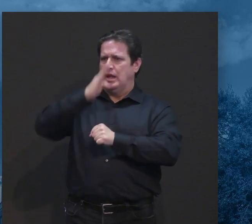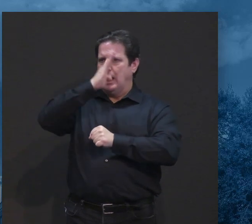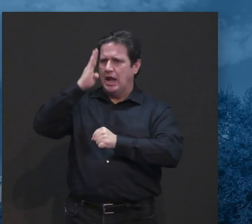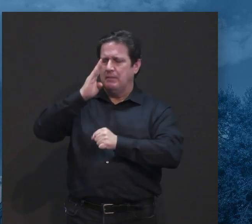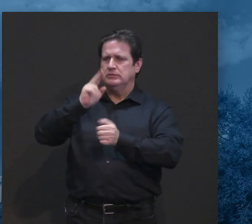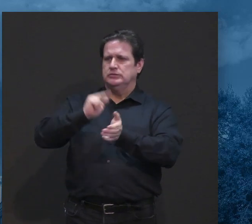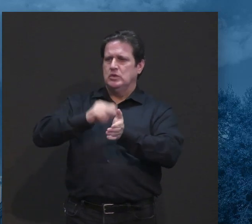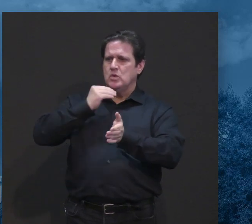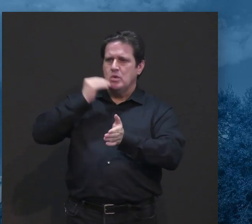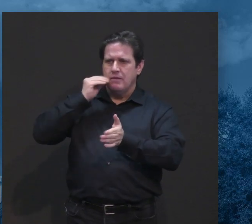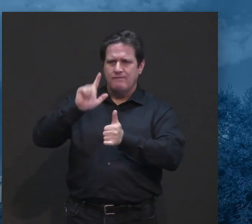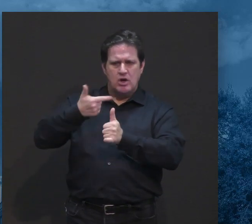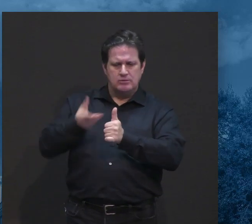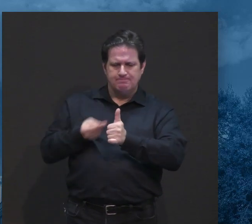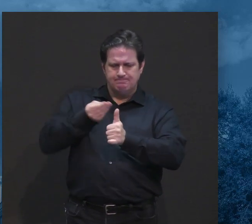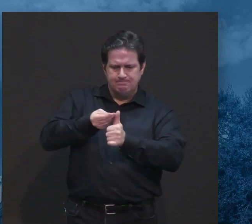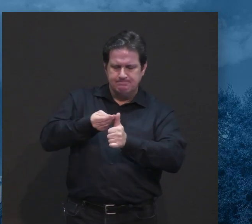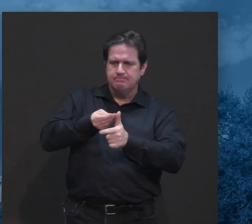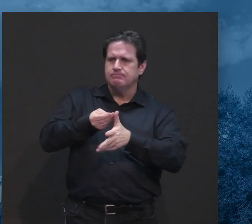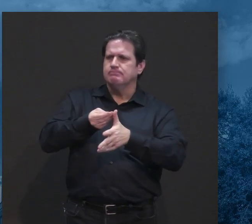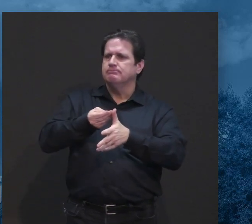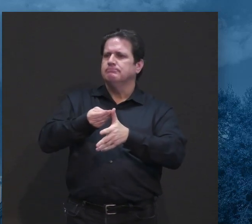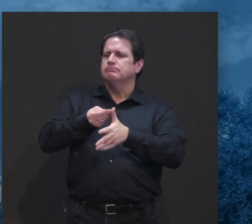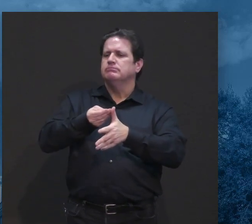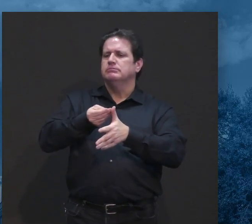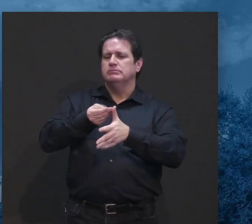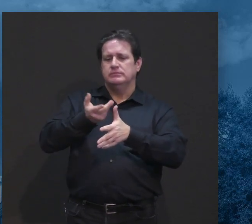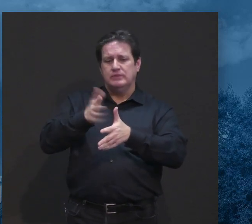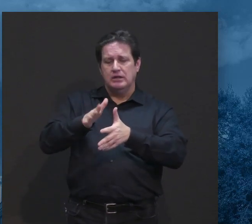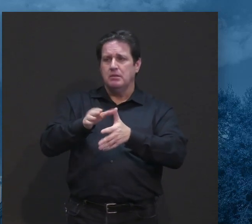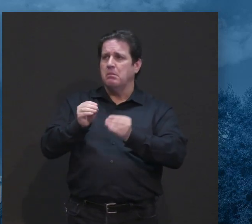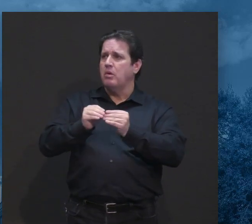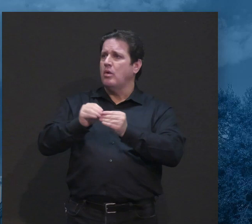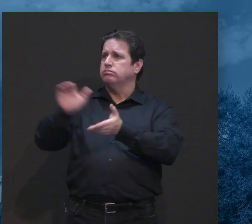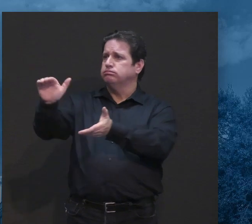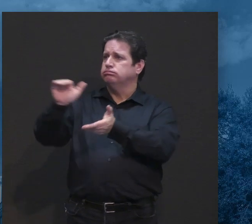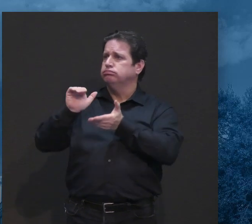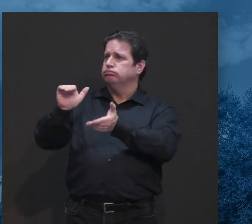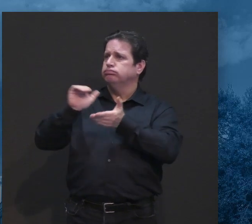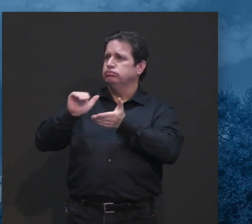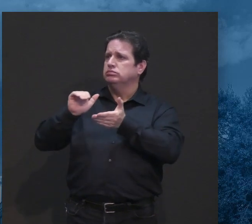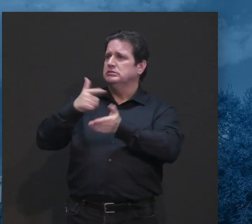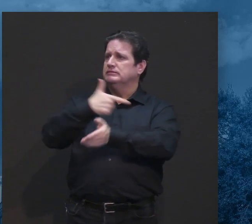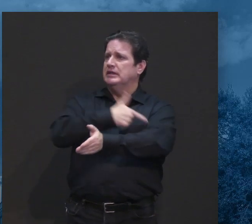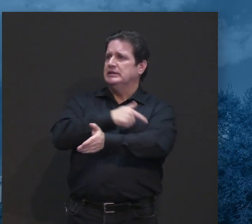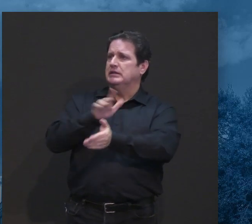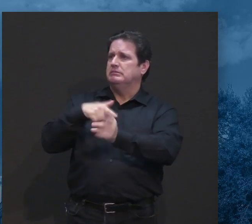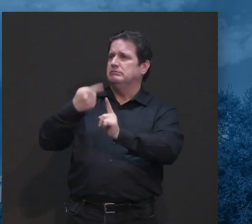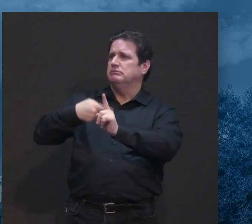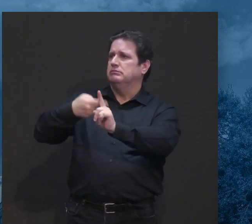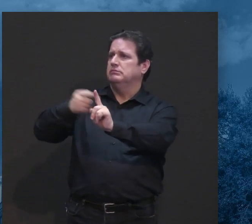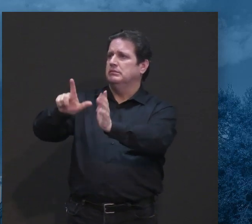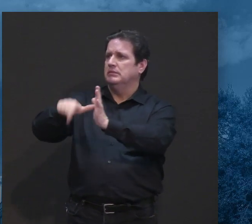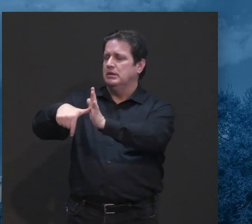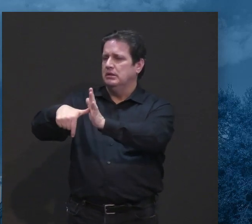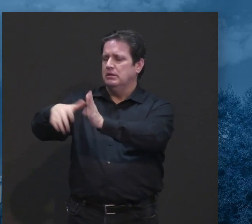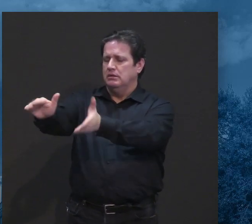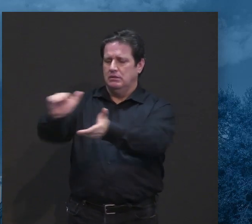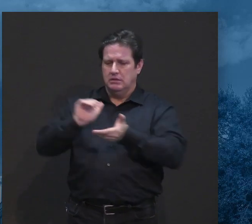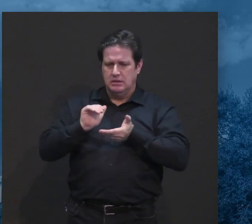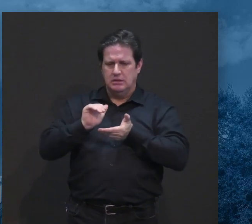first to get it. But I'm curious, once we have more doses, a bigger supply in months from now,